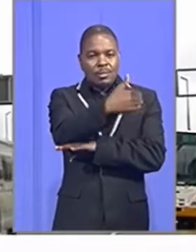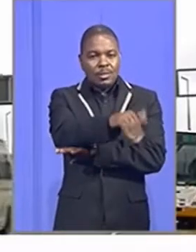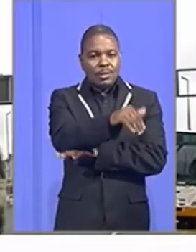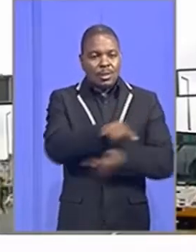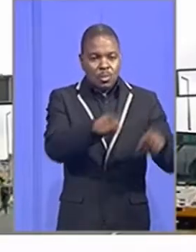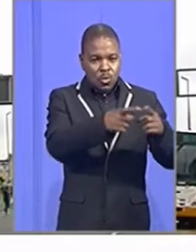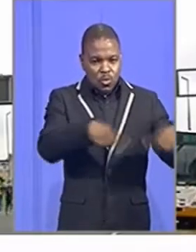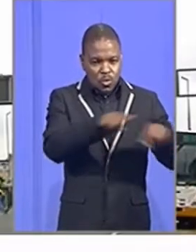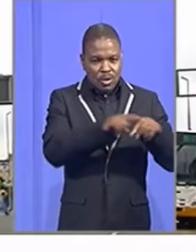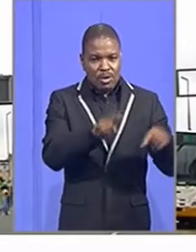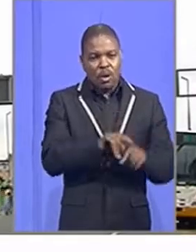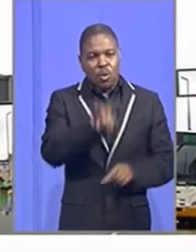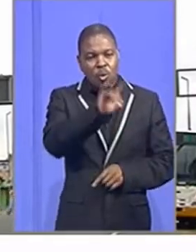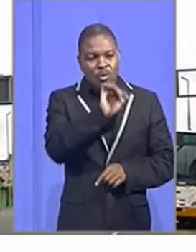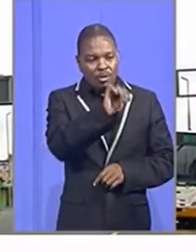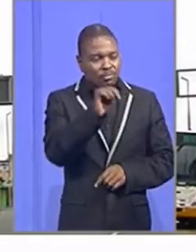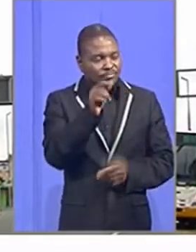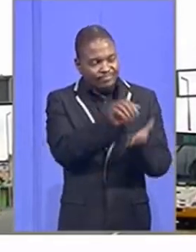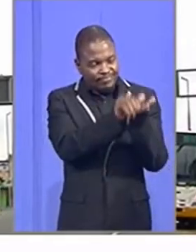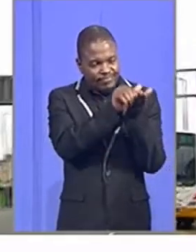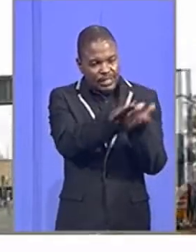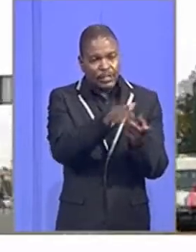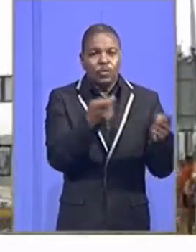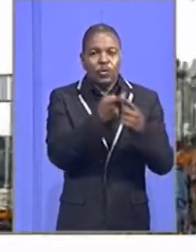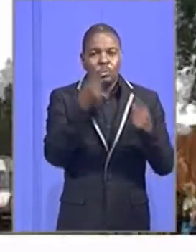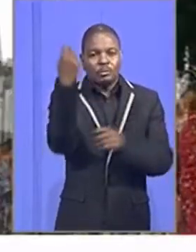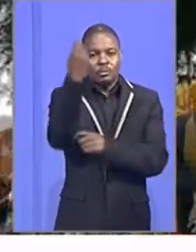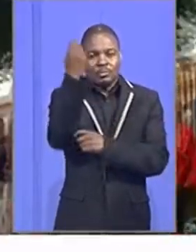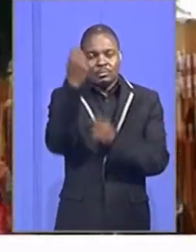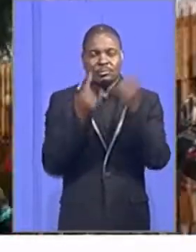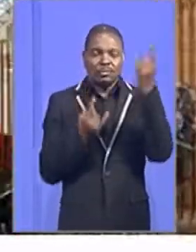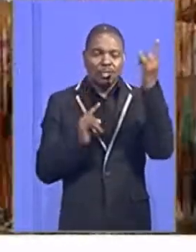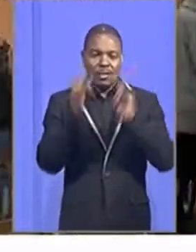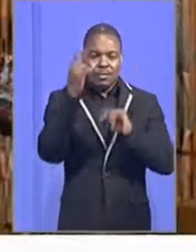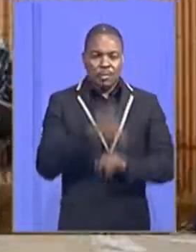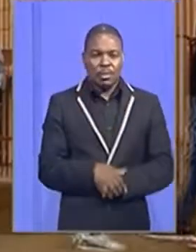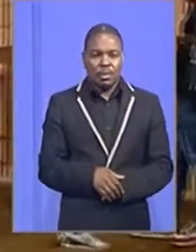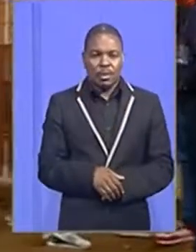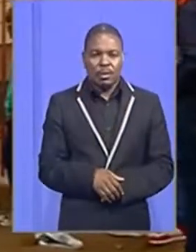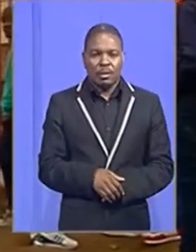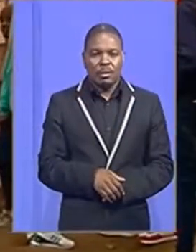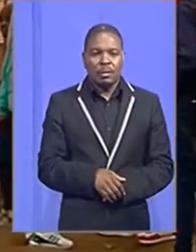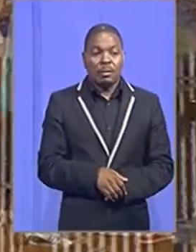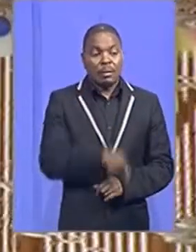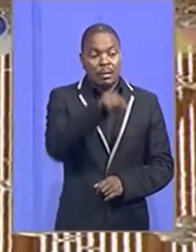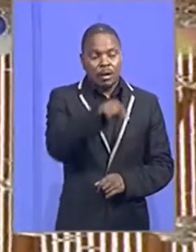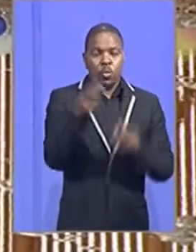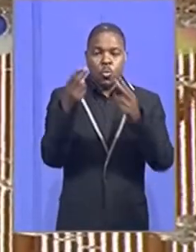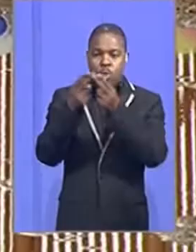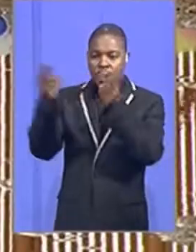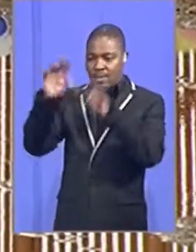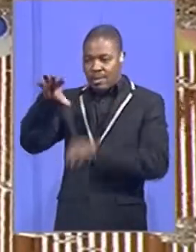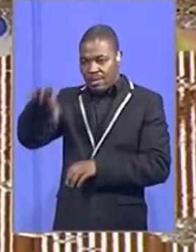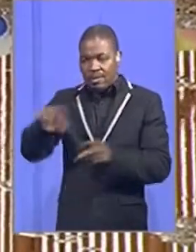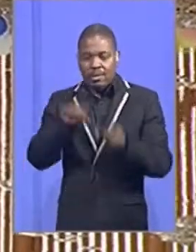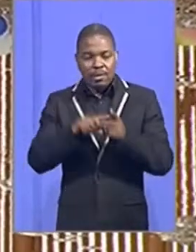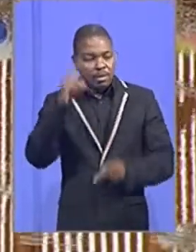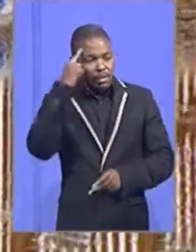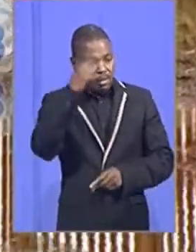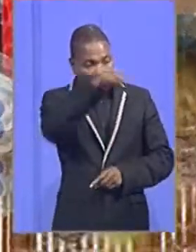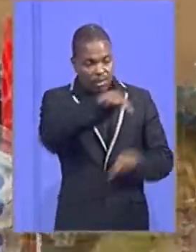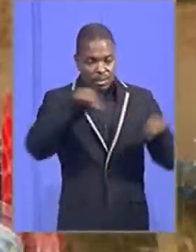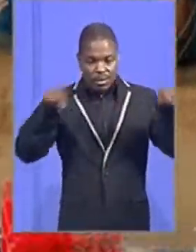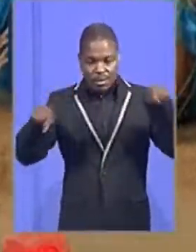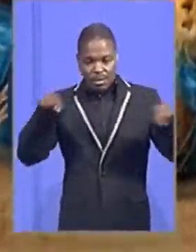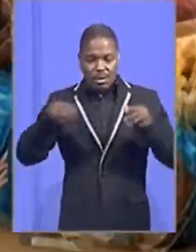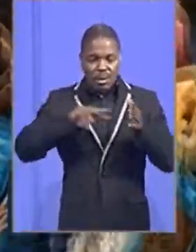ile ba ntshetswa ka ntle madulong a bona gausi le toropo maano magareng ga taolo ya yunibesiti le lefelo la bodulo la